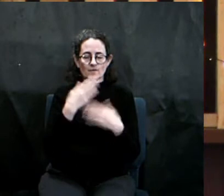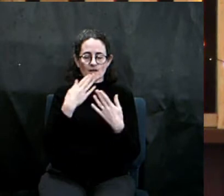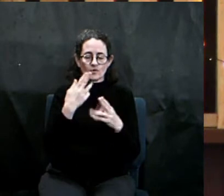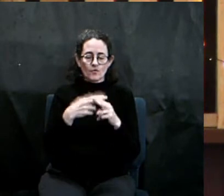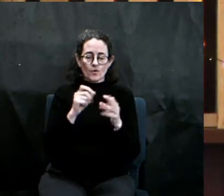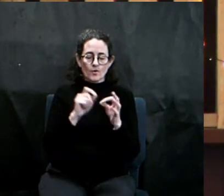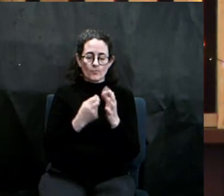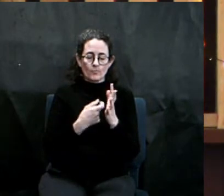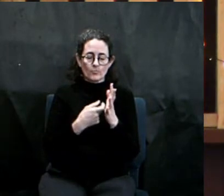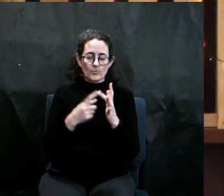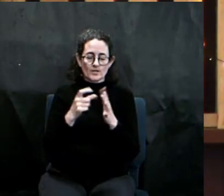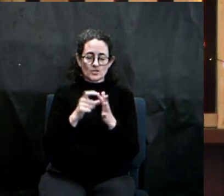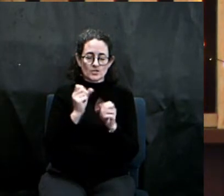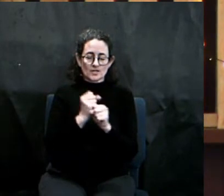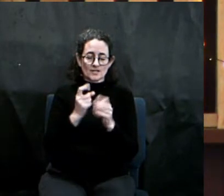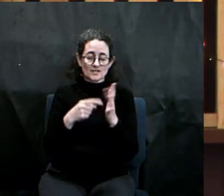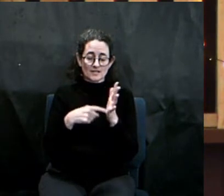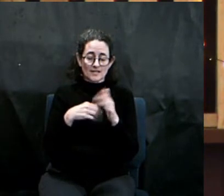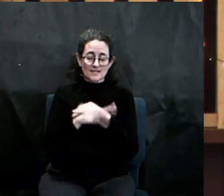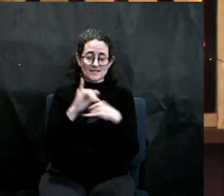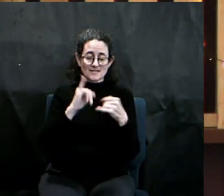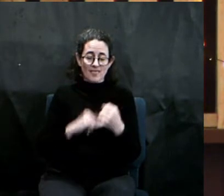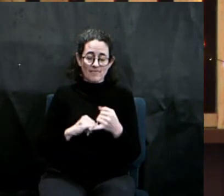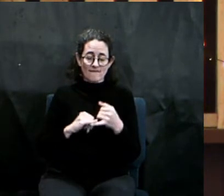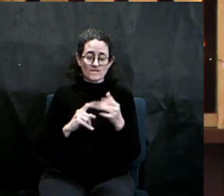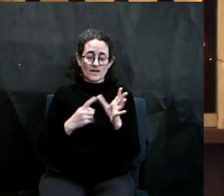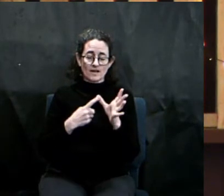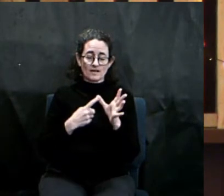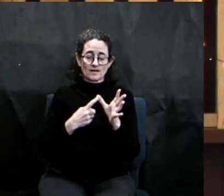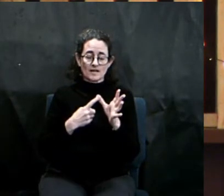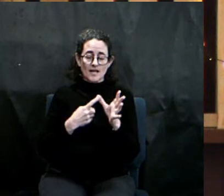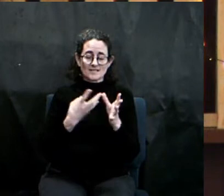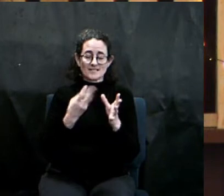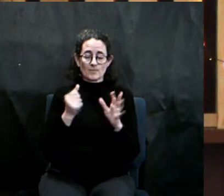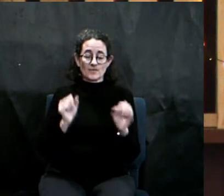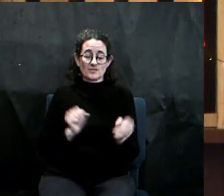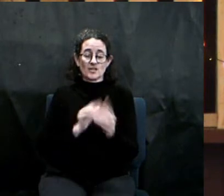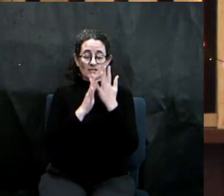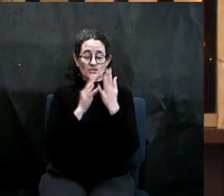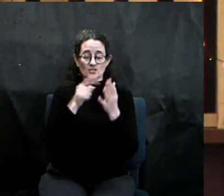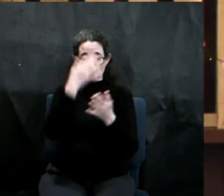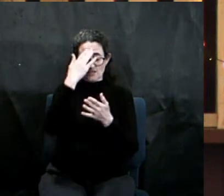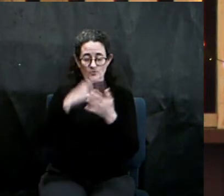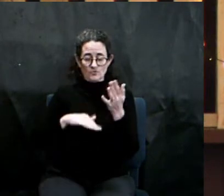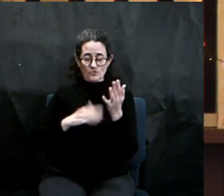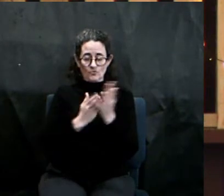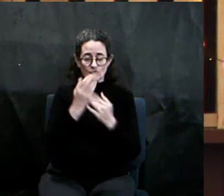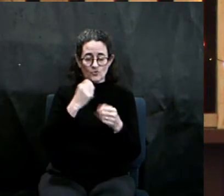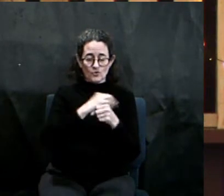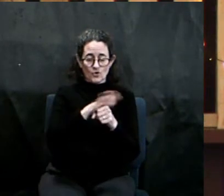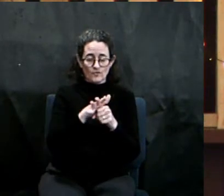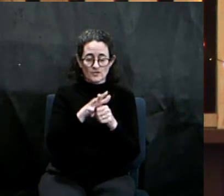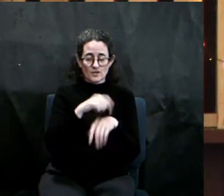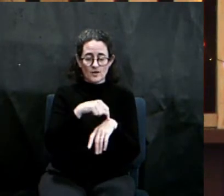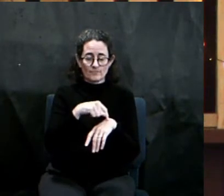of the COVID challenges that she has navigated, and we pray, Lord God, for open doors and ongoing gospel opportunities. We praise you for